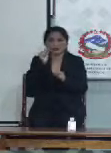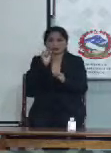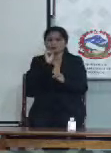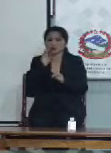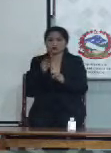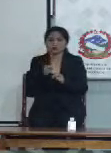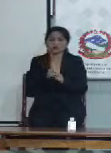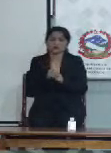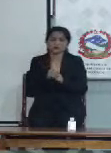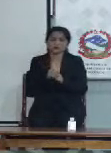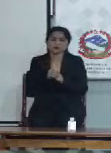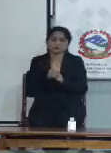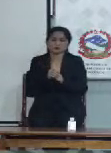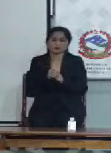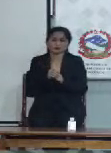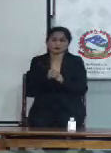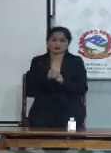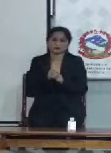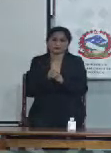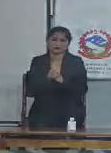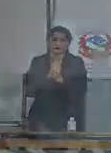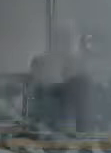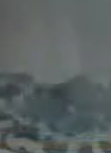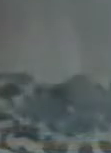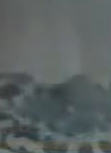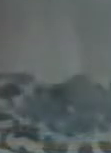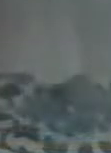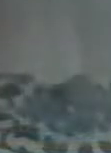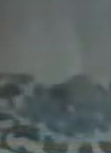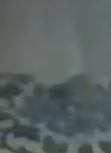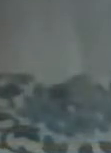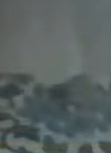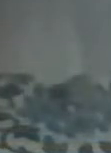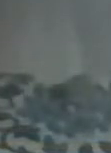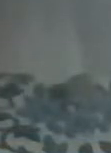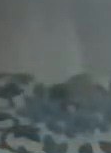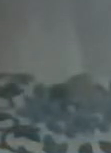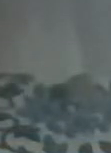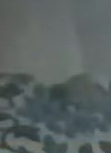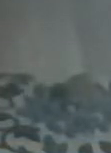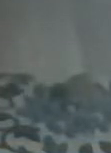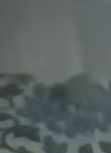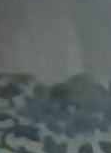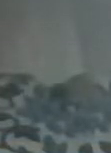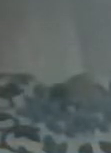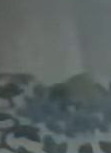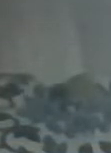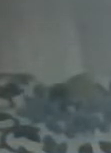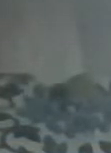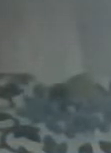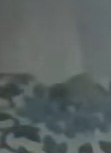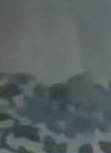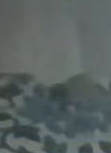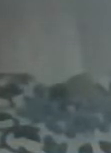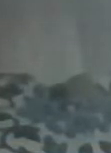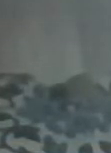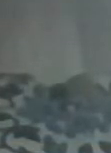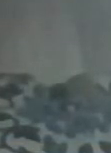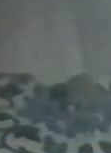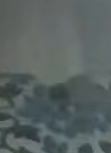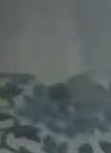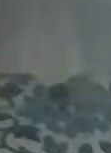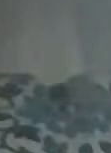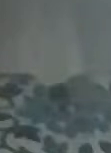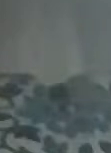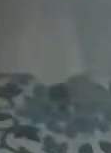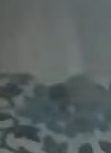some partnership models, so that at least minimum wages should be given. It is very important, but